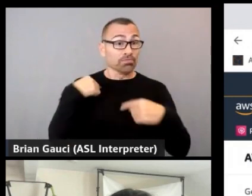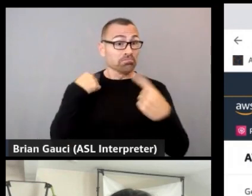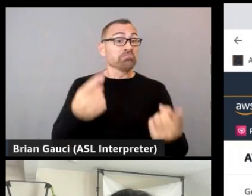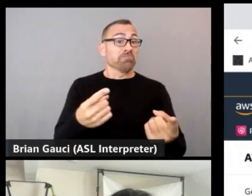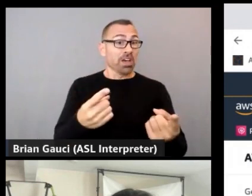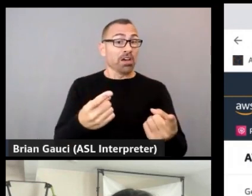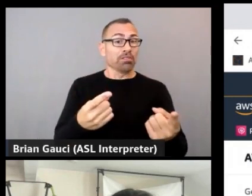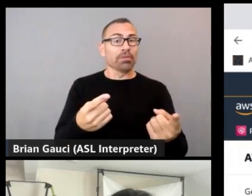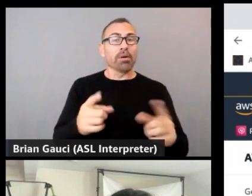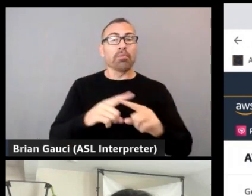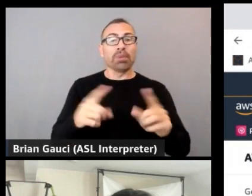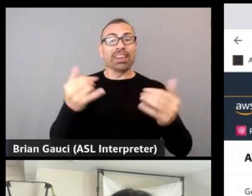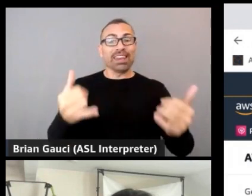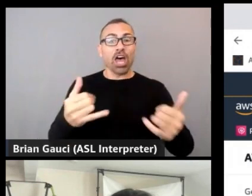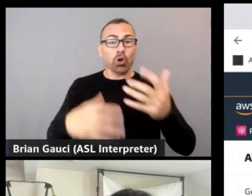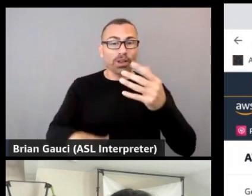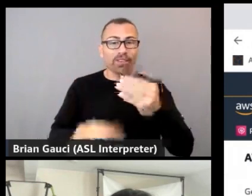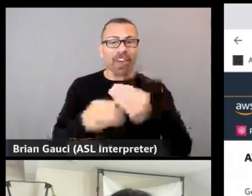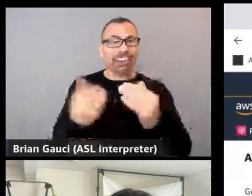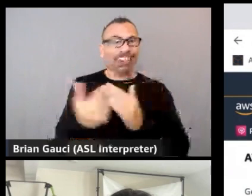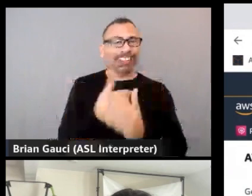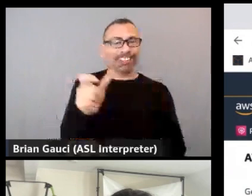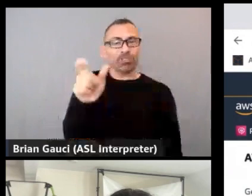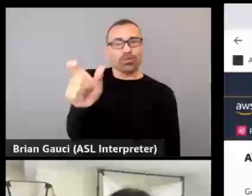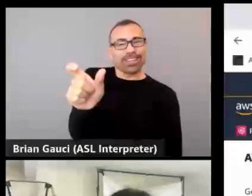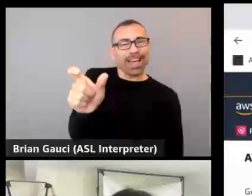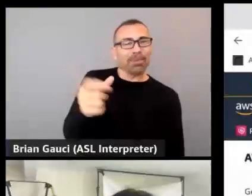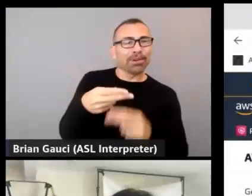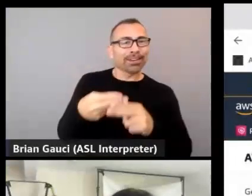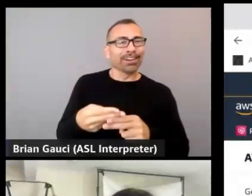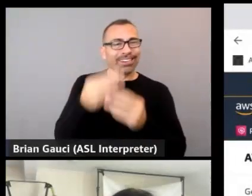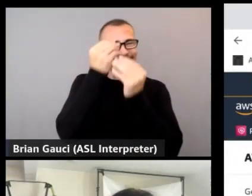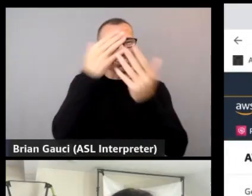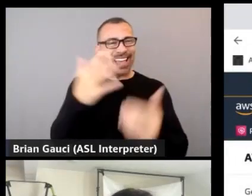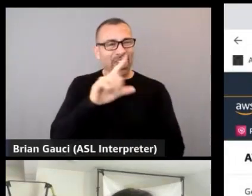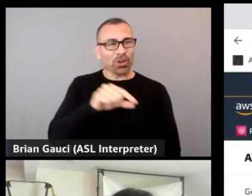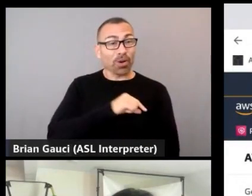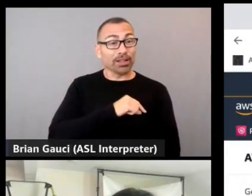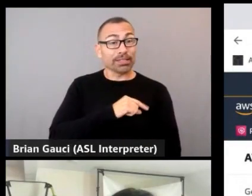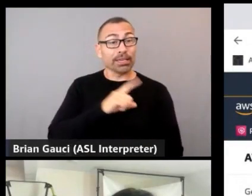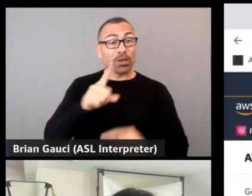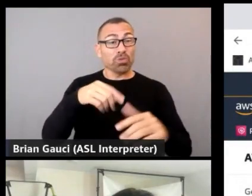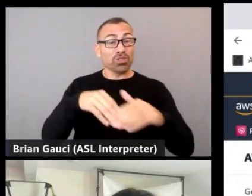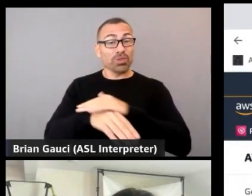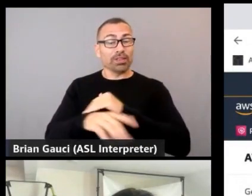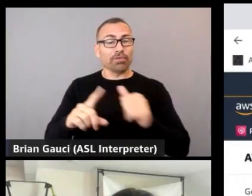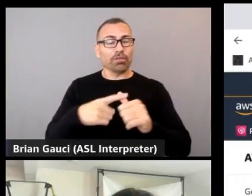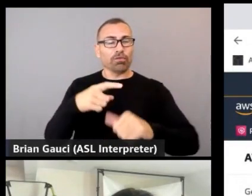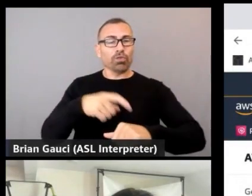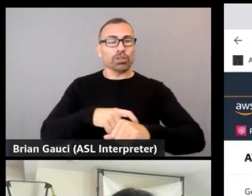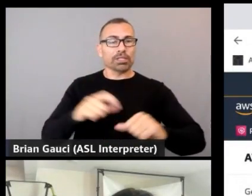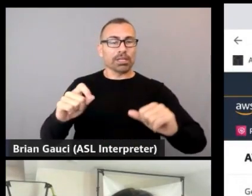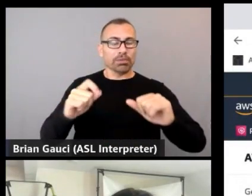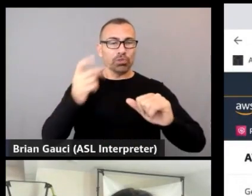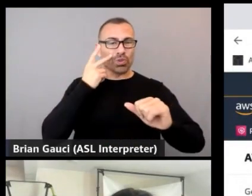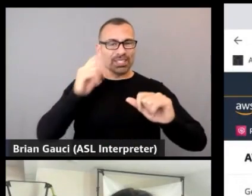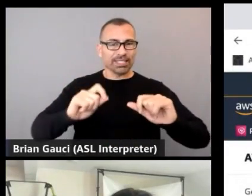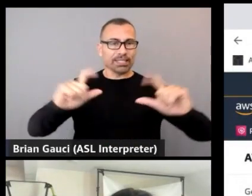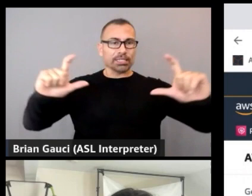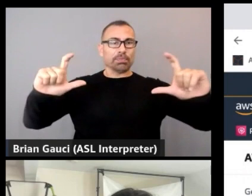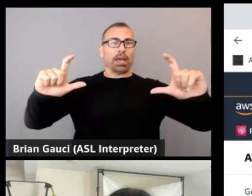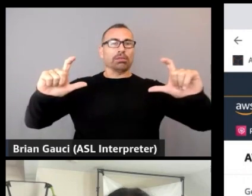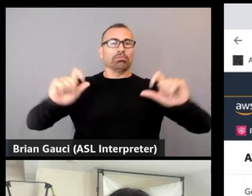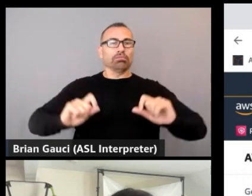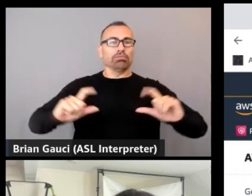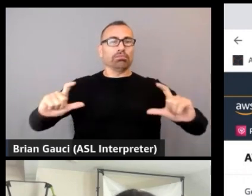and then we have just introduced this new tab called Data Quality. And when you come here for the first time, this is actually expanded. So you'll see how to get